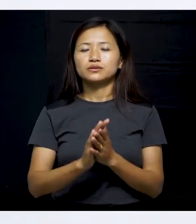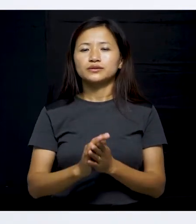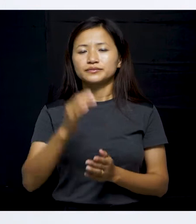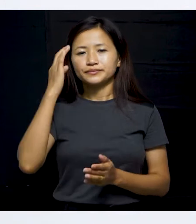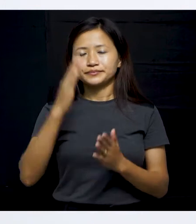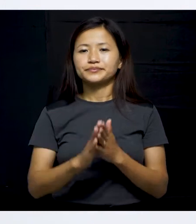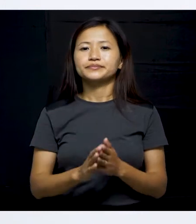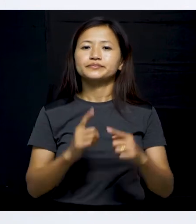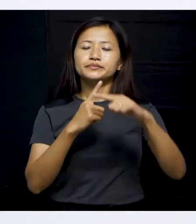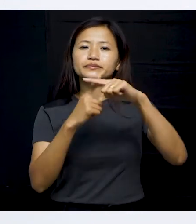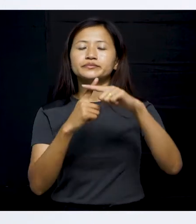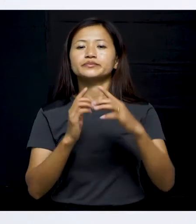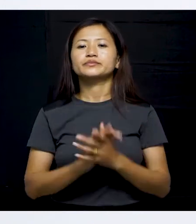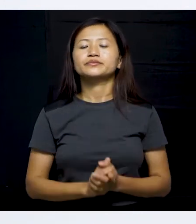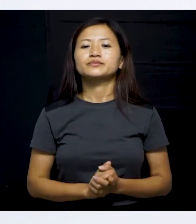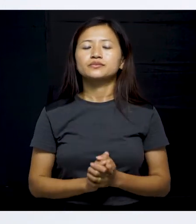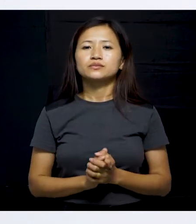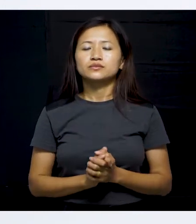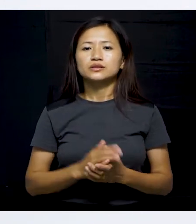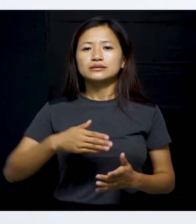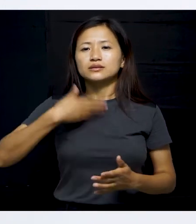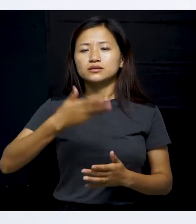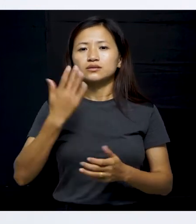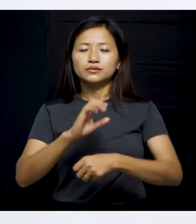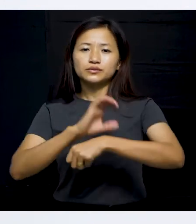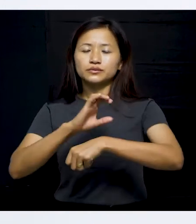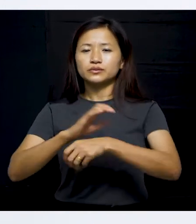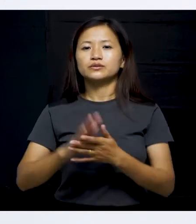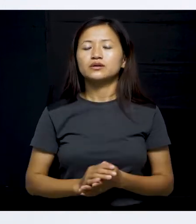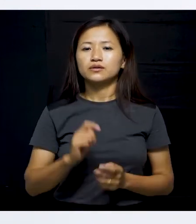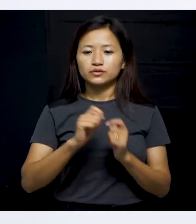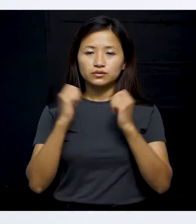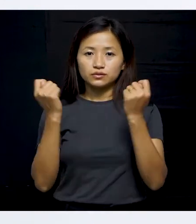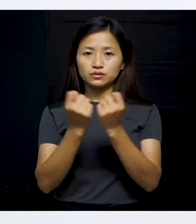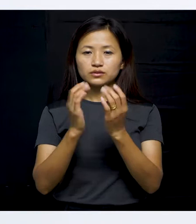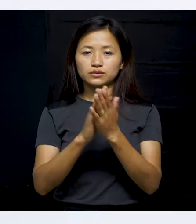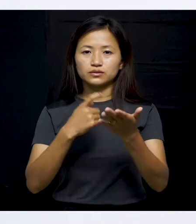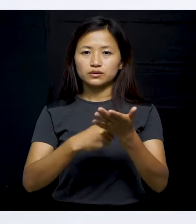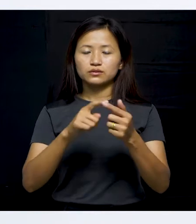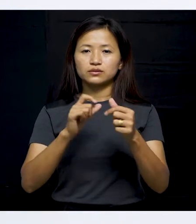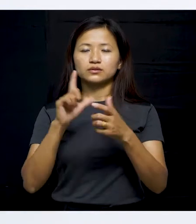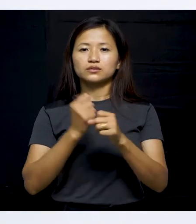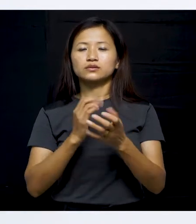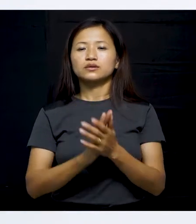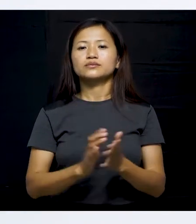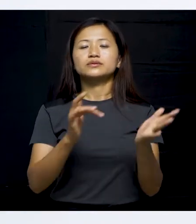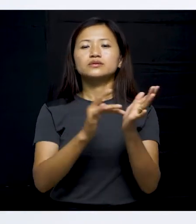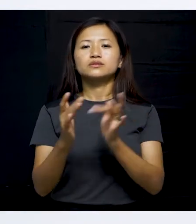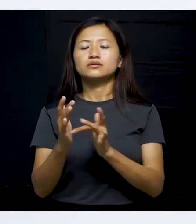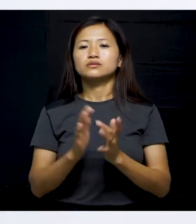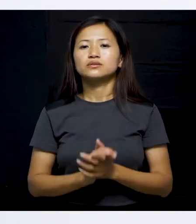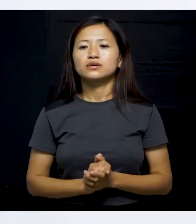main ambition was to teach the Nagas about the religion of Christian religion, about Jesus, about